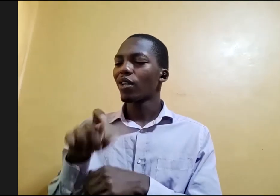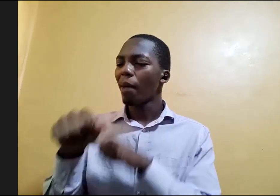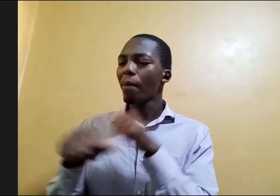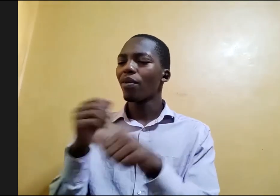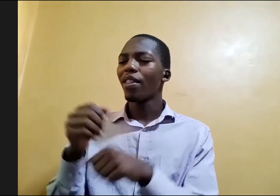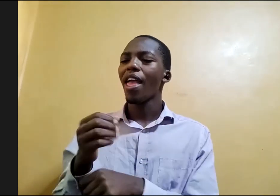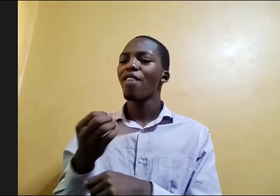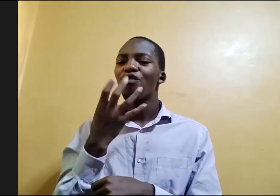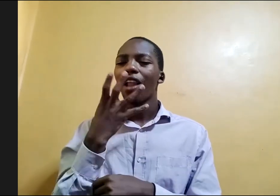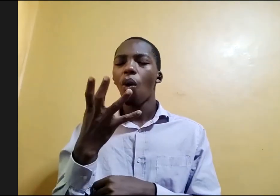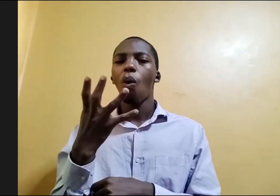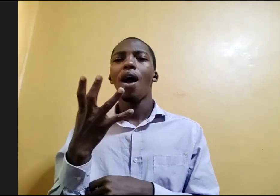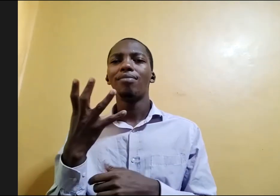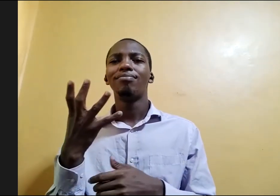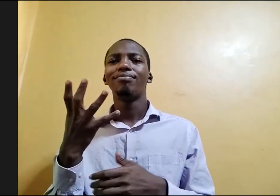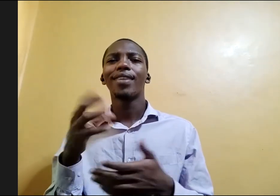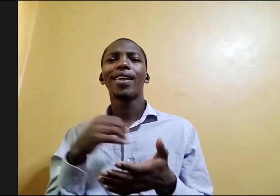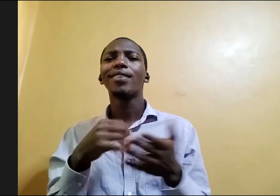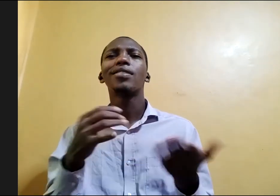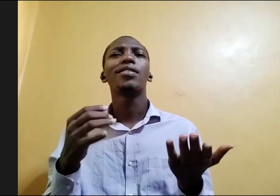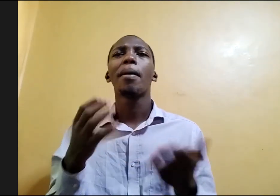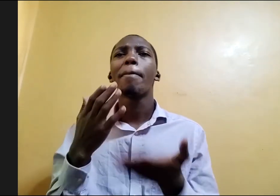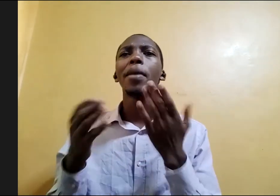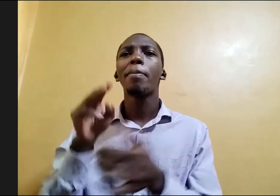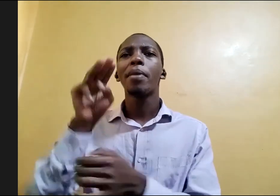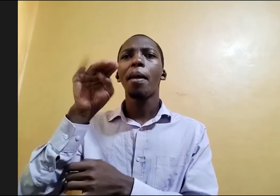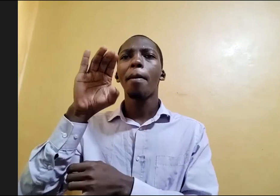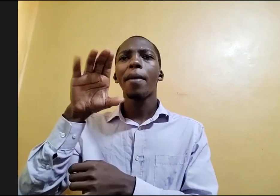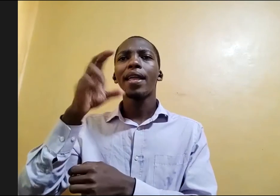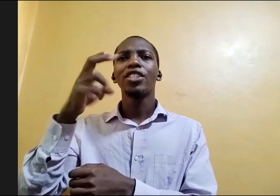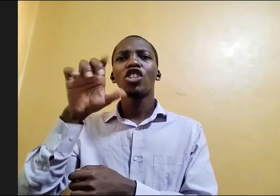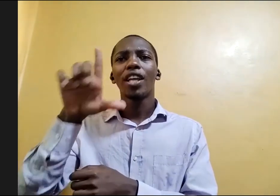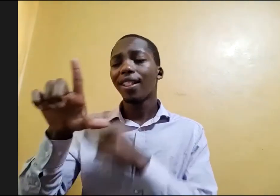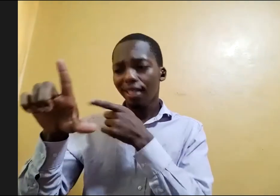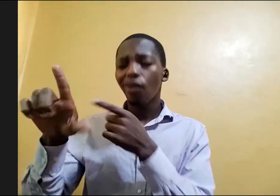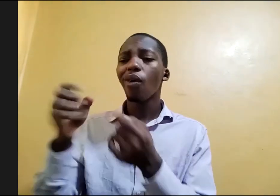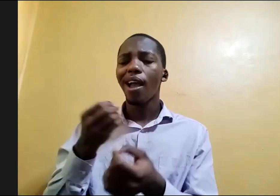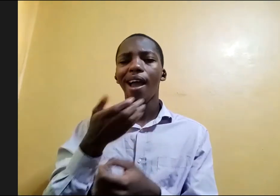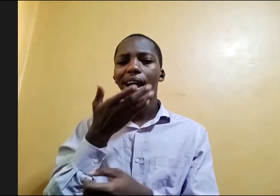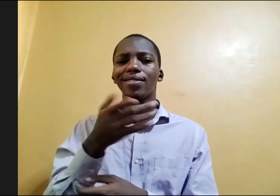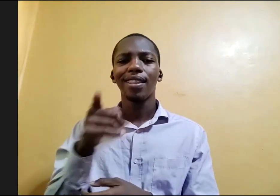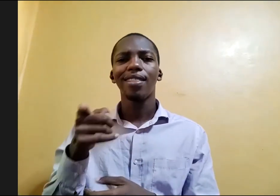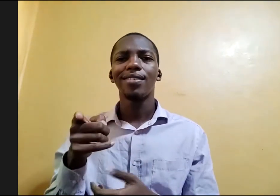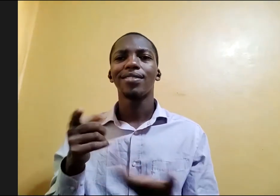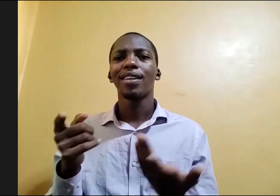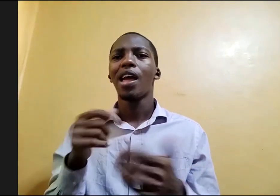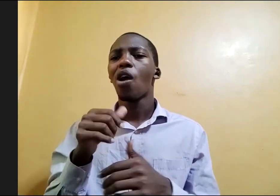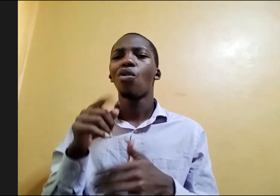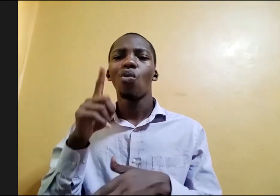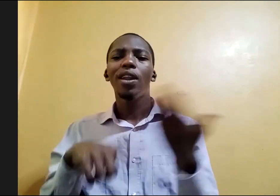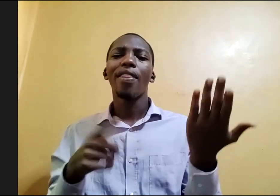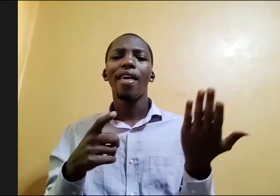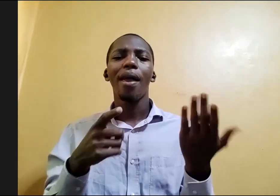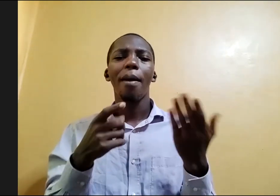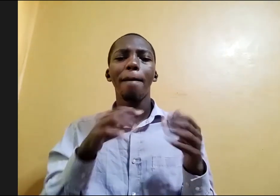Perhaps Michelle, you could spend a little bit on this issue, not so much on how the EU wants to approach it, but what are the possibilities there?